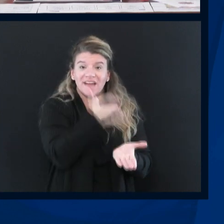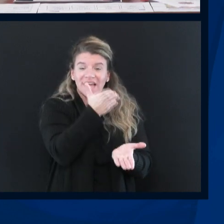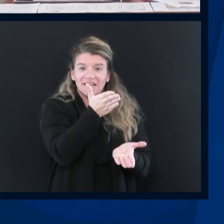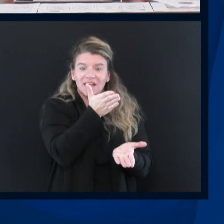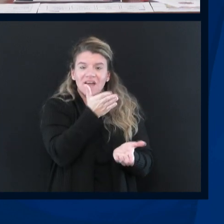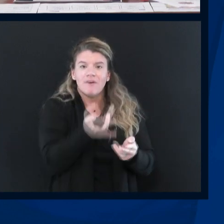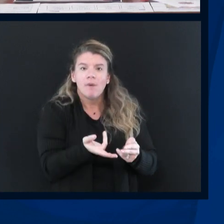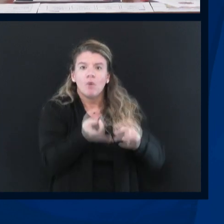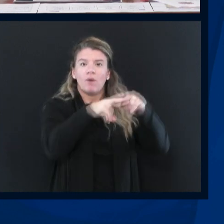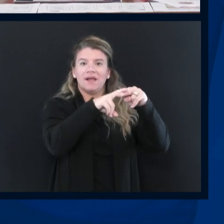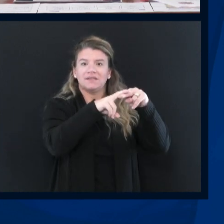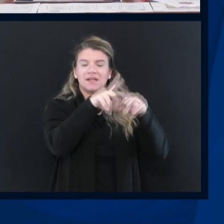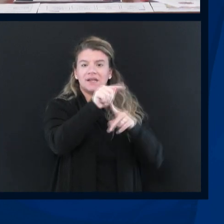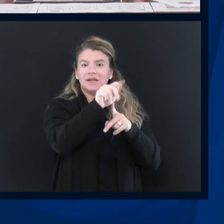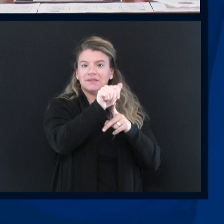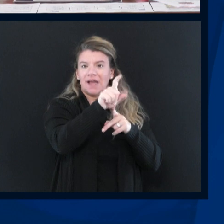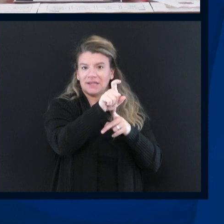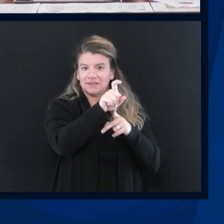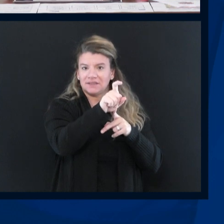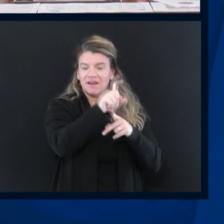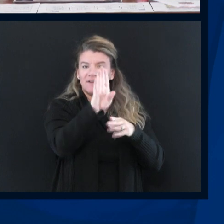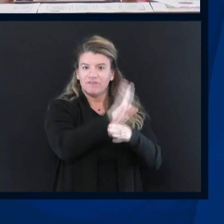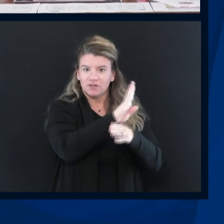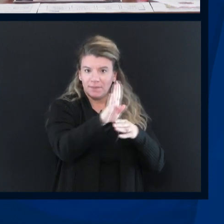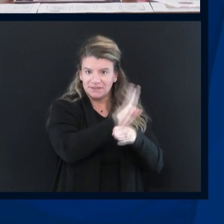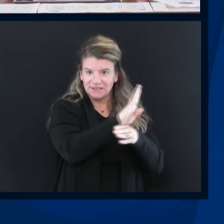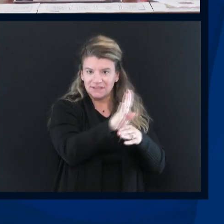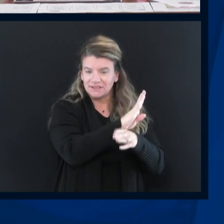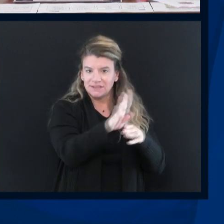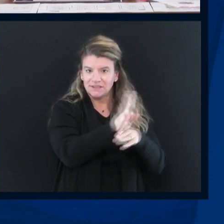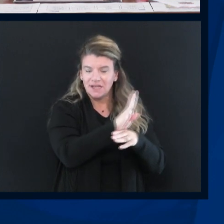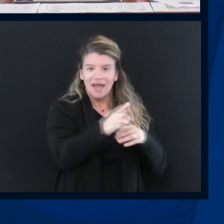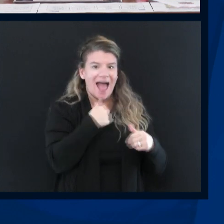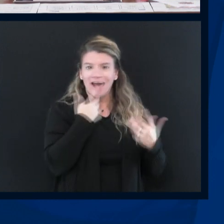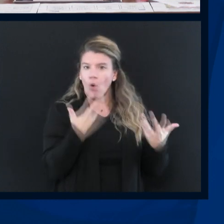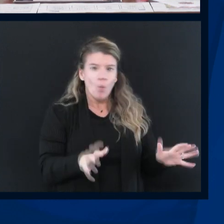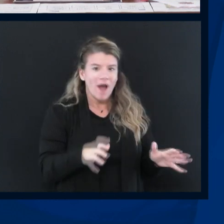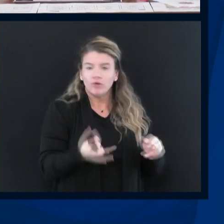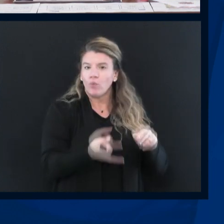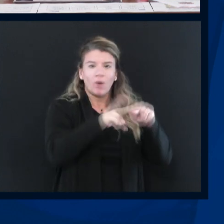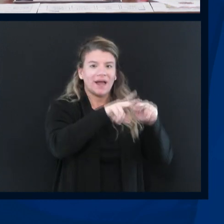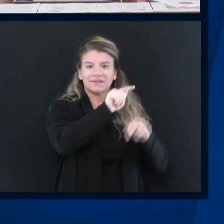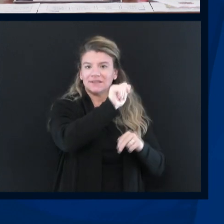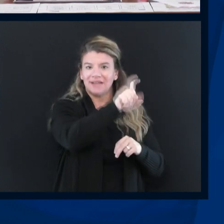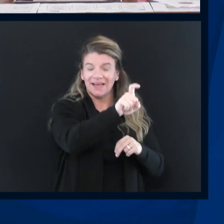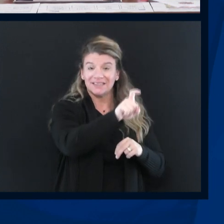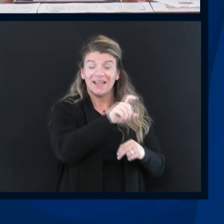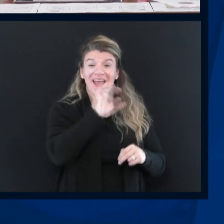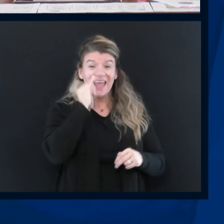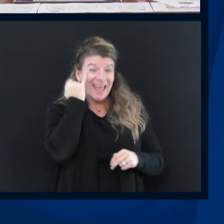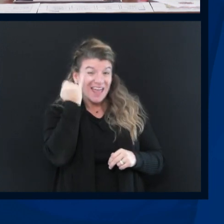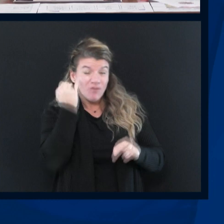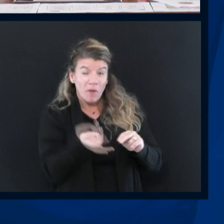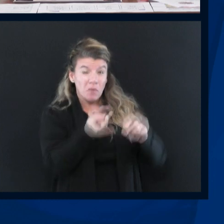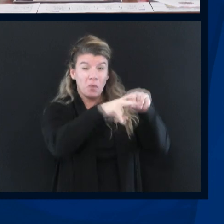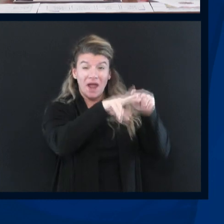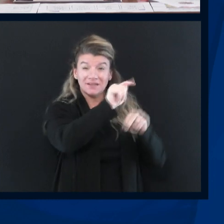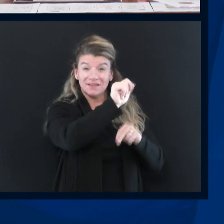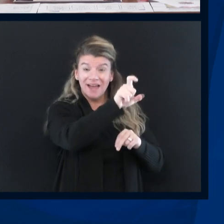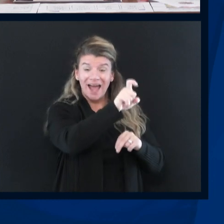from raising taxes on our businesses and absolutely destroying our businesses even